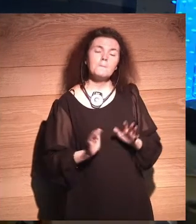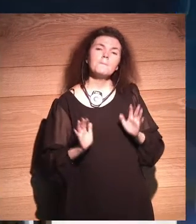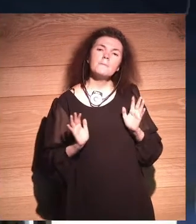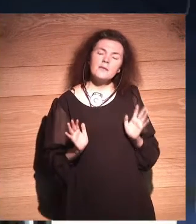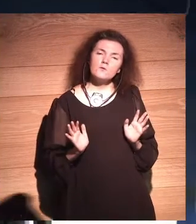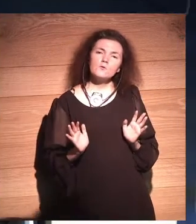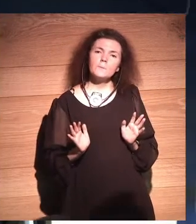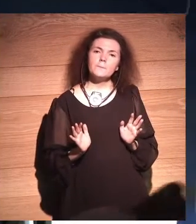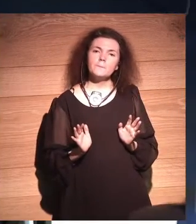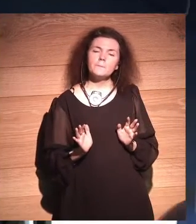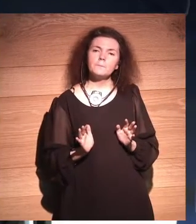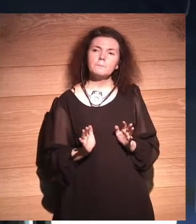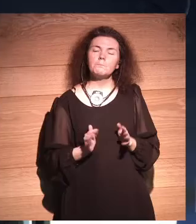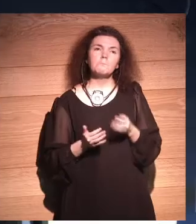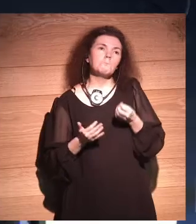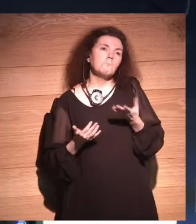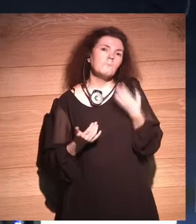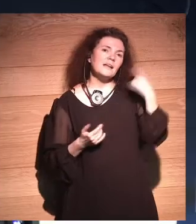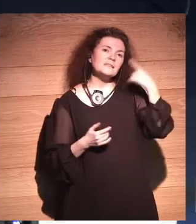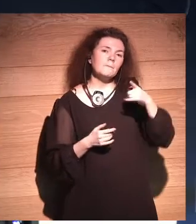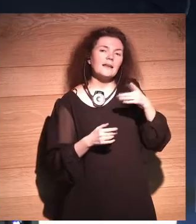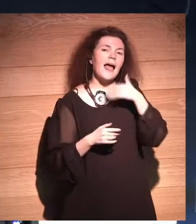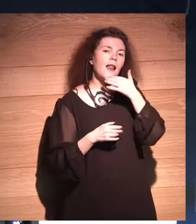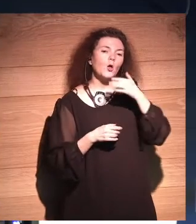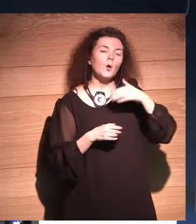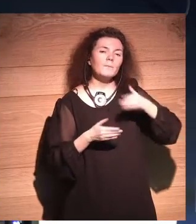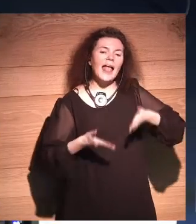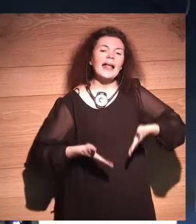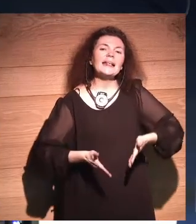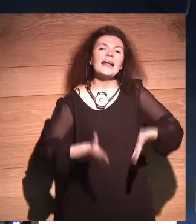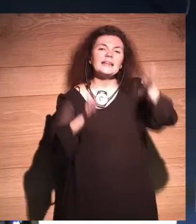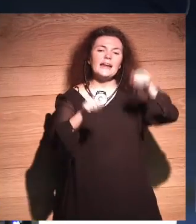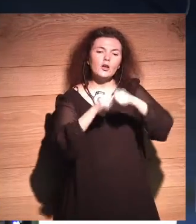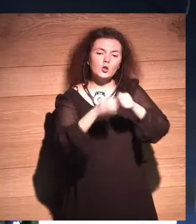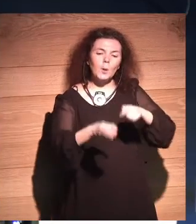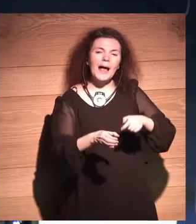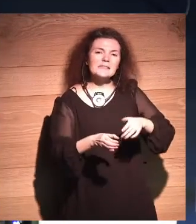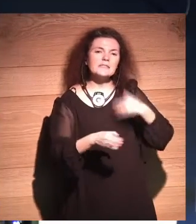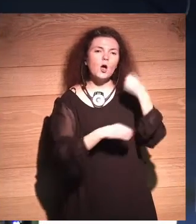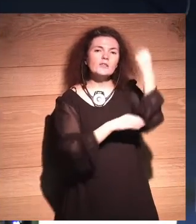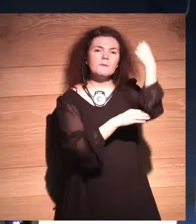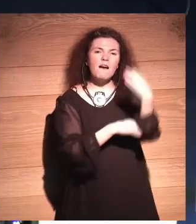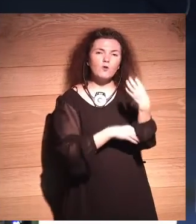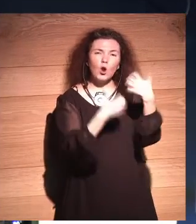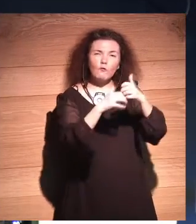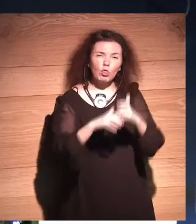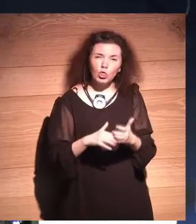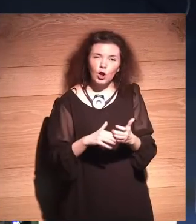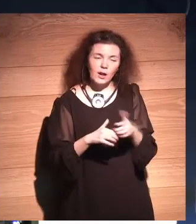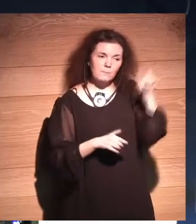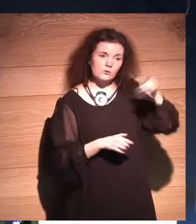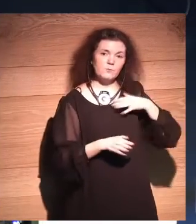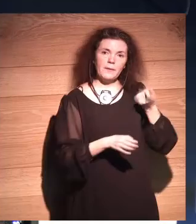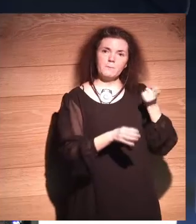street or a red light that's out? Sure. Will some people only want to do that and other people want to spend